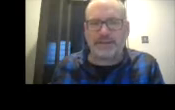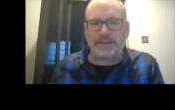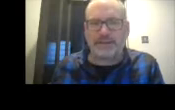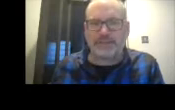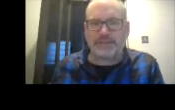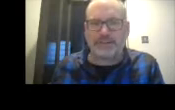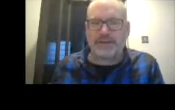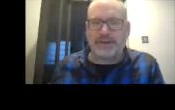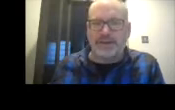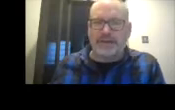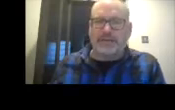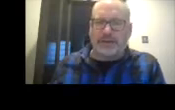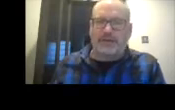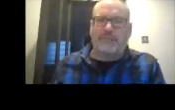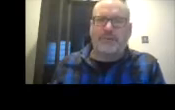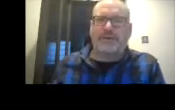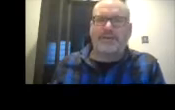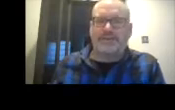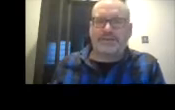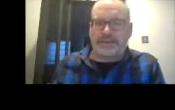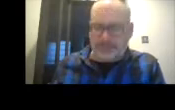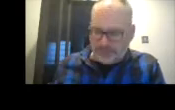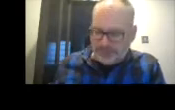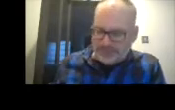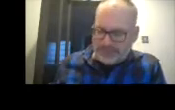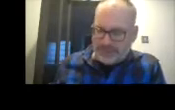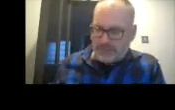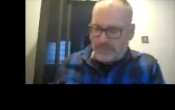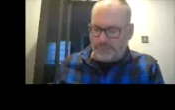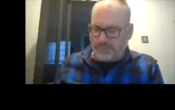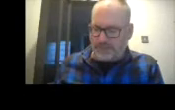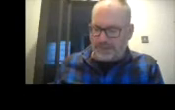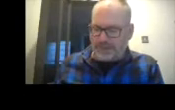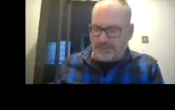flying, because I suppose it's putting these stories